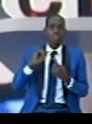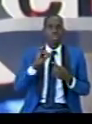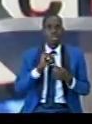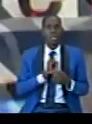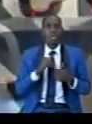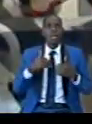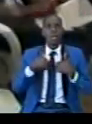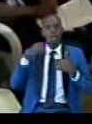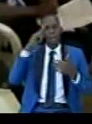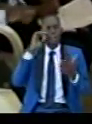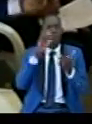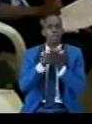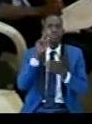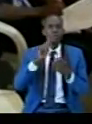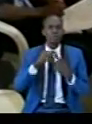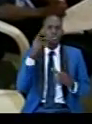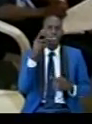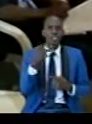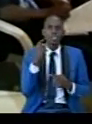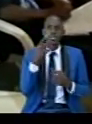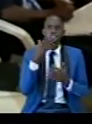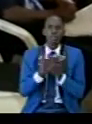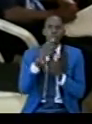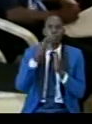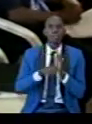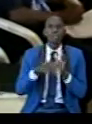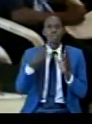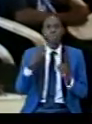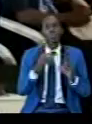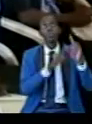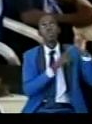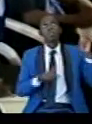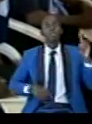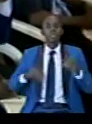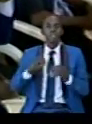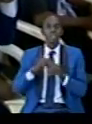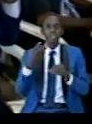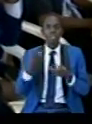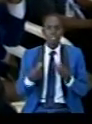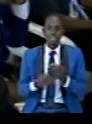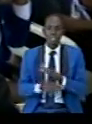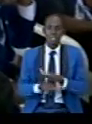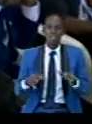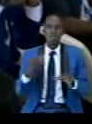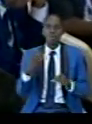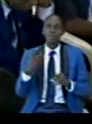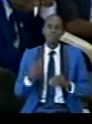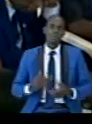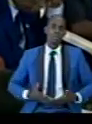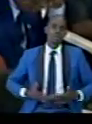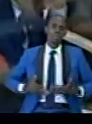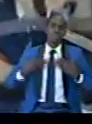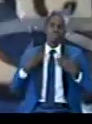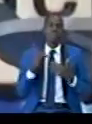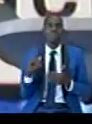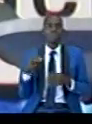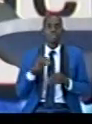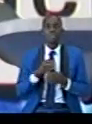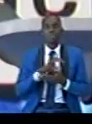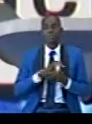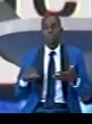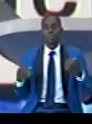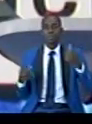the goodness of the Lord in the land of the living. Then in verse 14, wait on